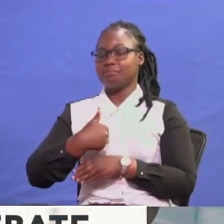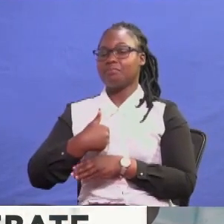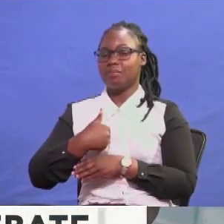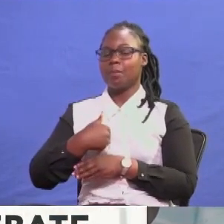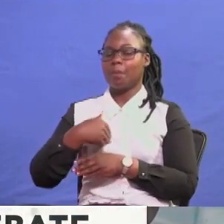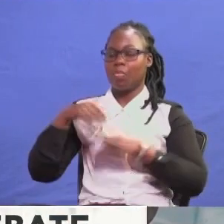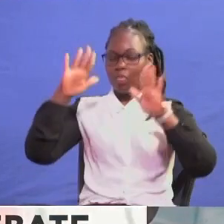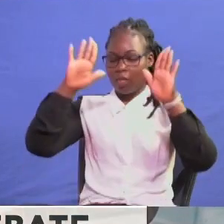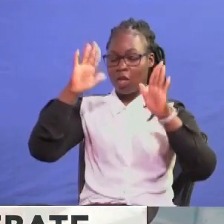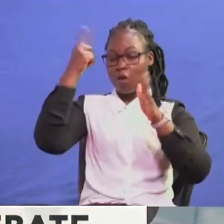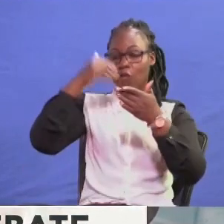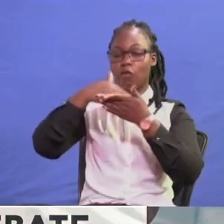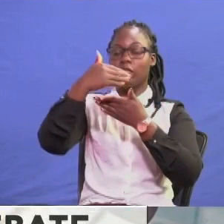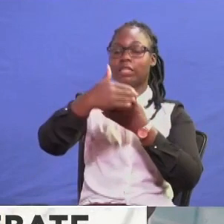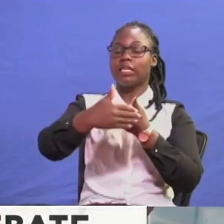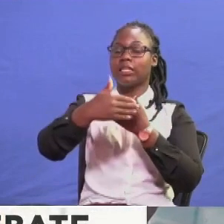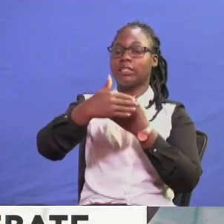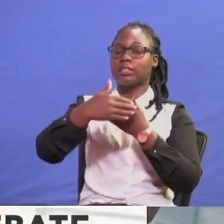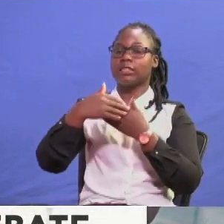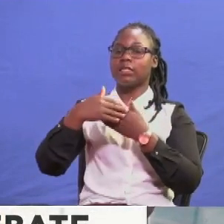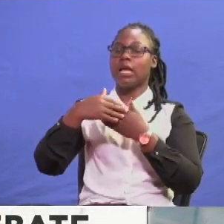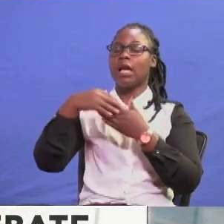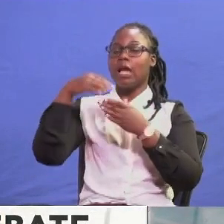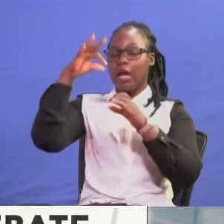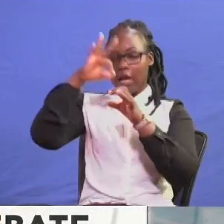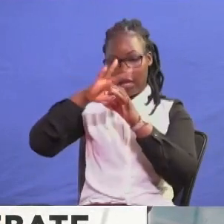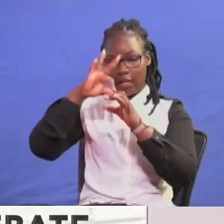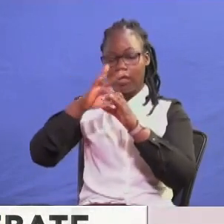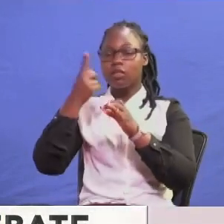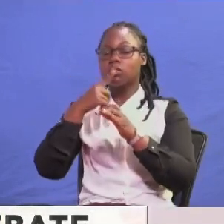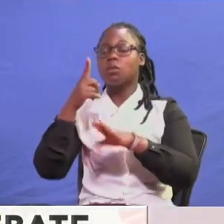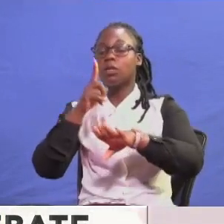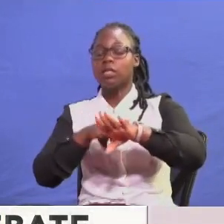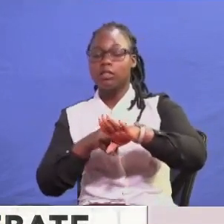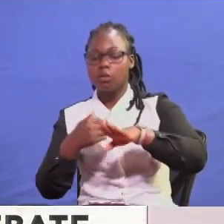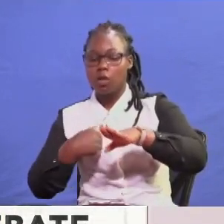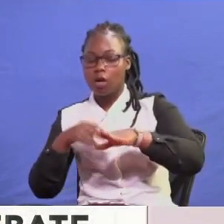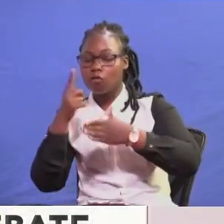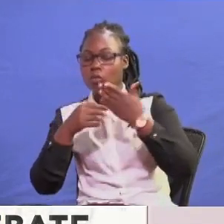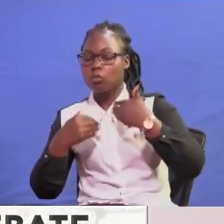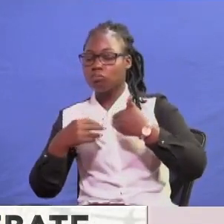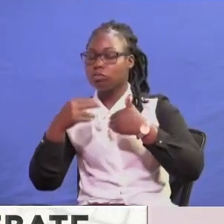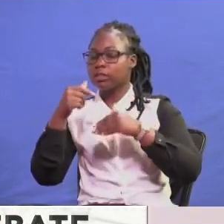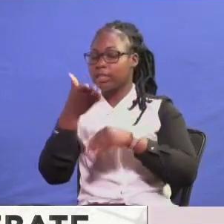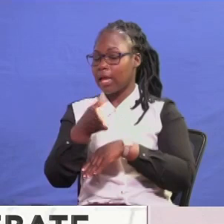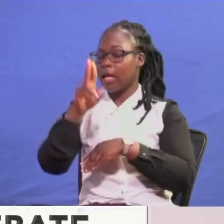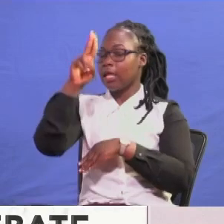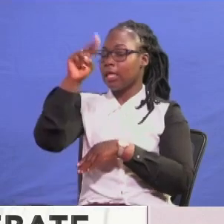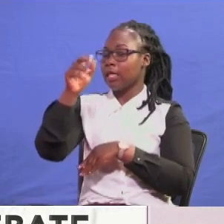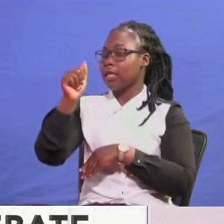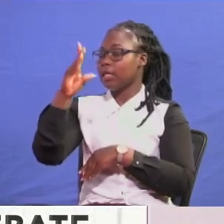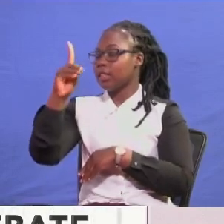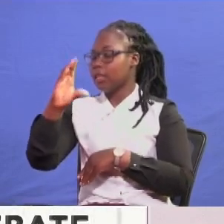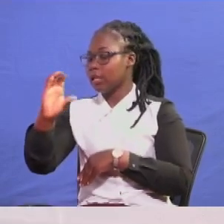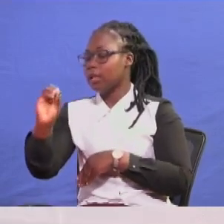campaigning for the next election. So at the moment, what we had in the NADCO report is there was nothing